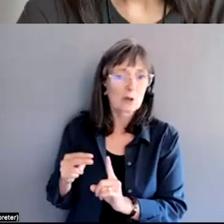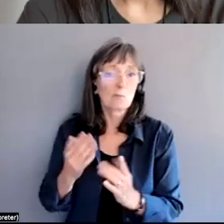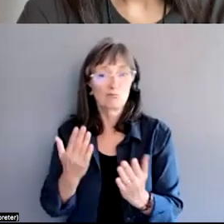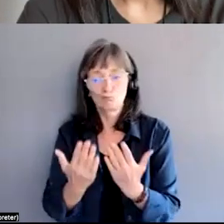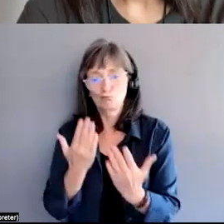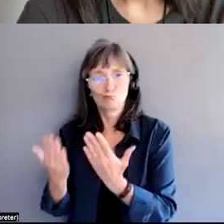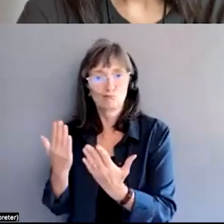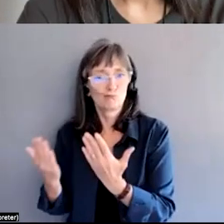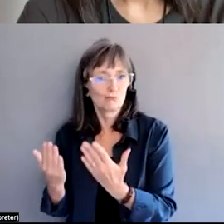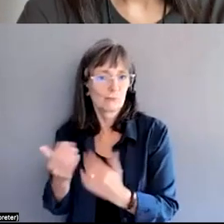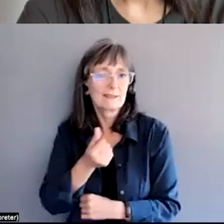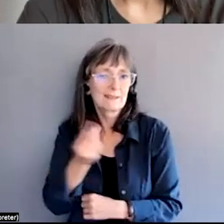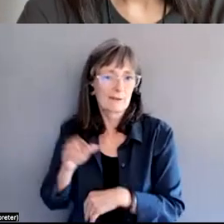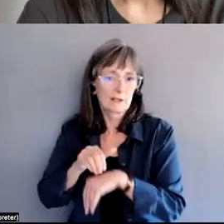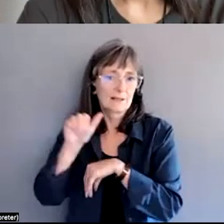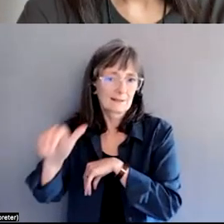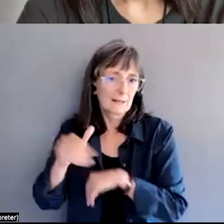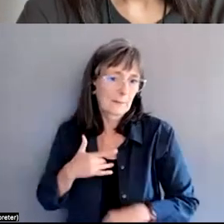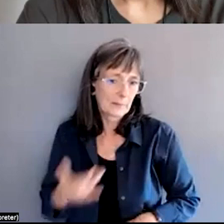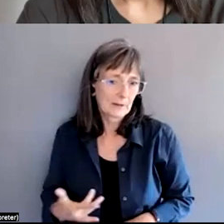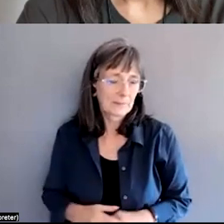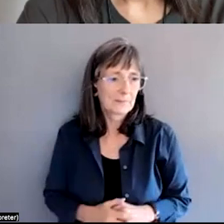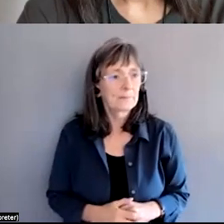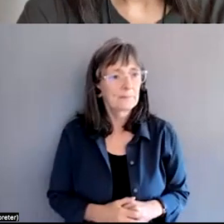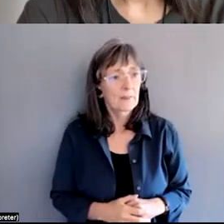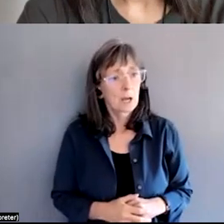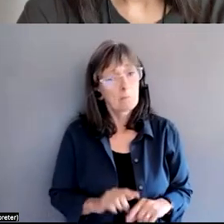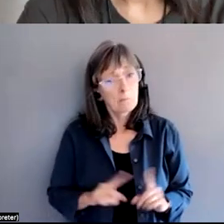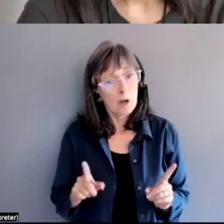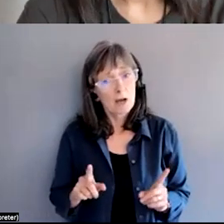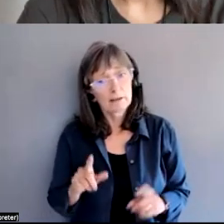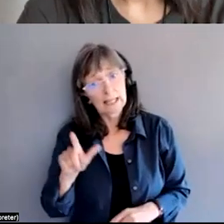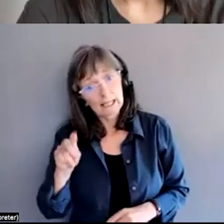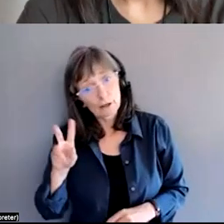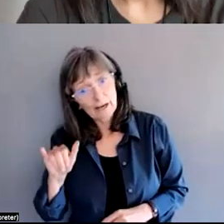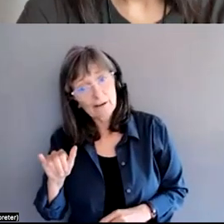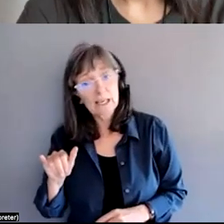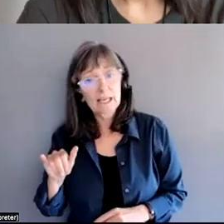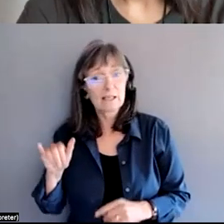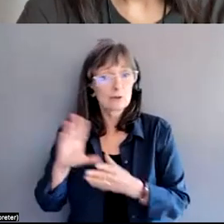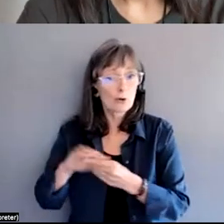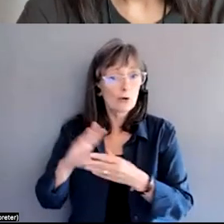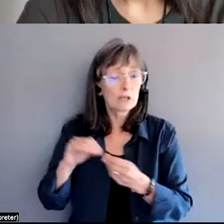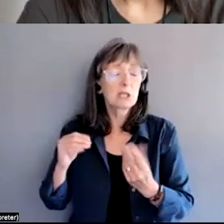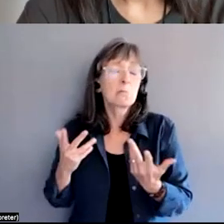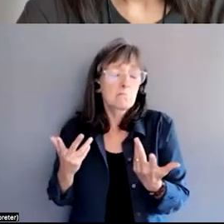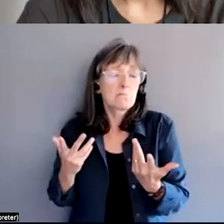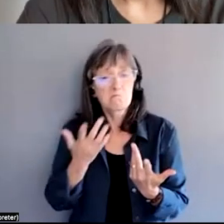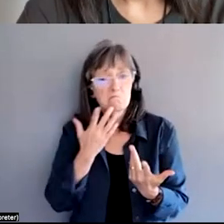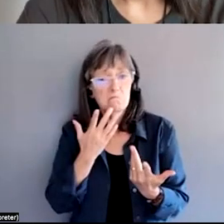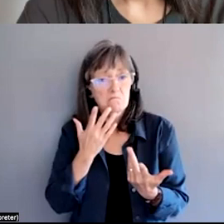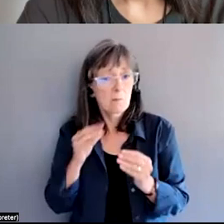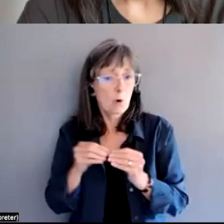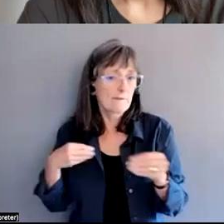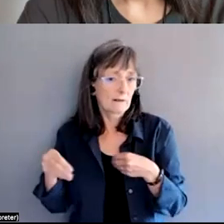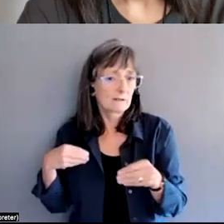consider. But yeah, I think there's definitely a lot of freedom in the literary fiction genre. I would say it's my favorite for that reason.